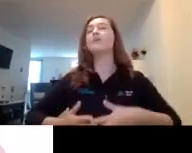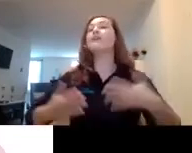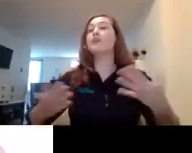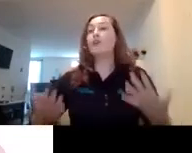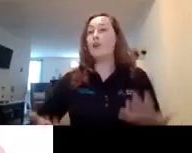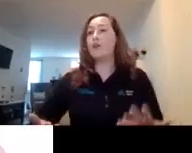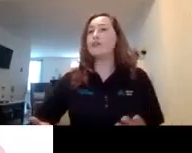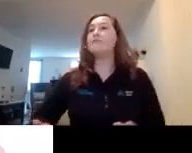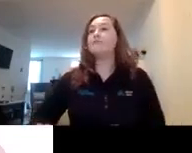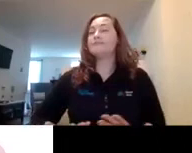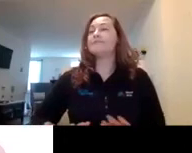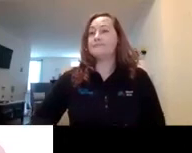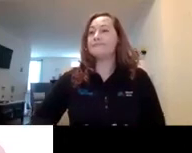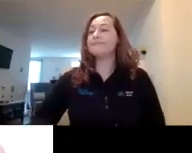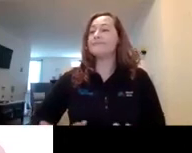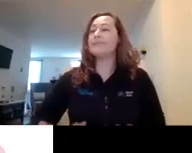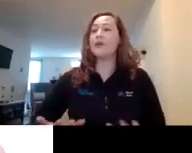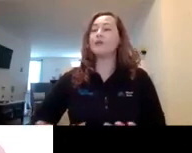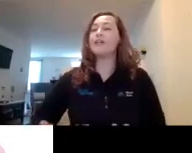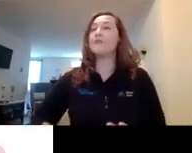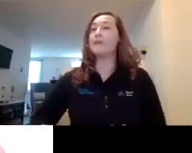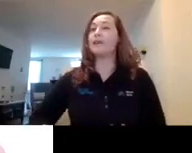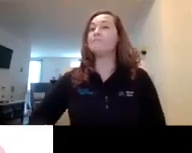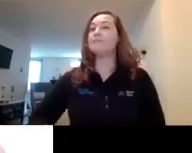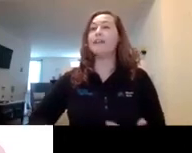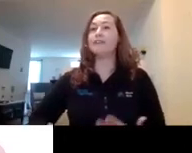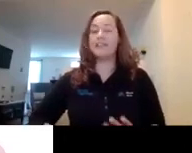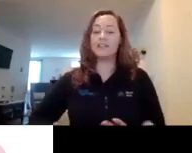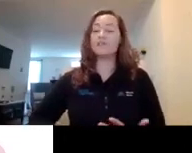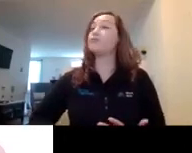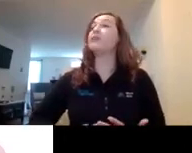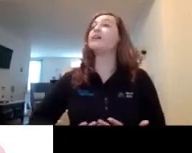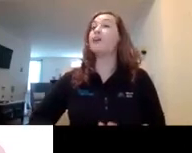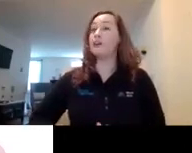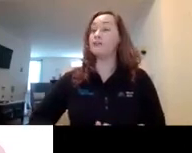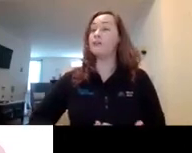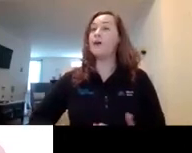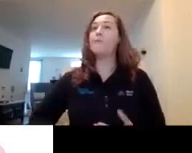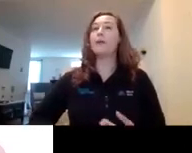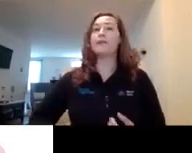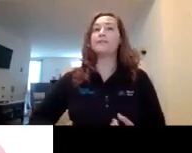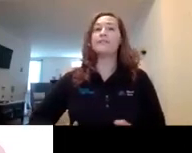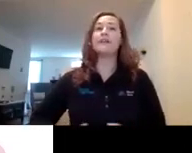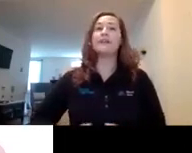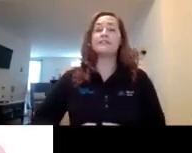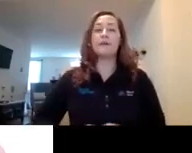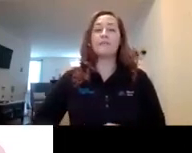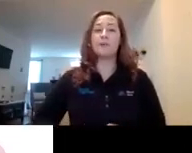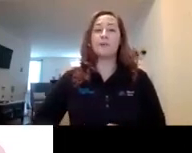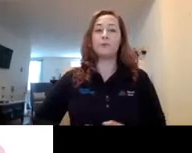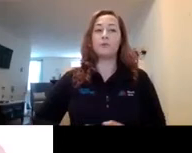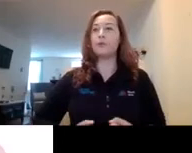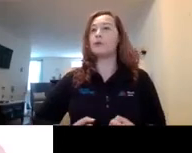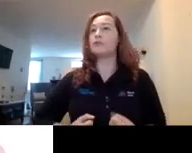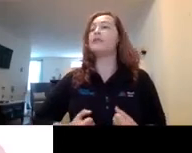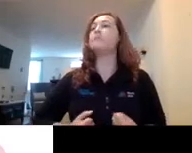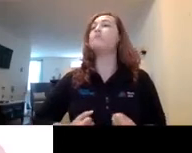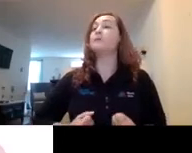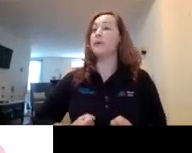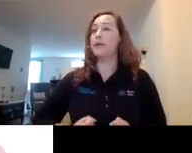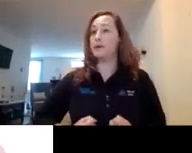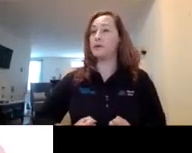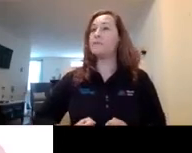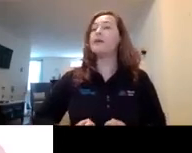later, COVID came in and it hit us really hard. But I think at some point we were